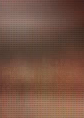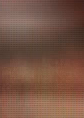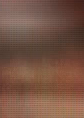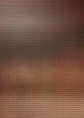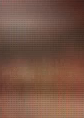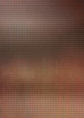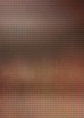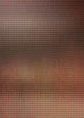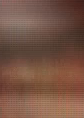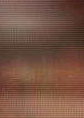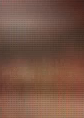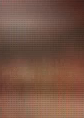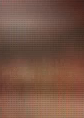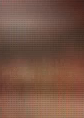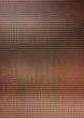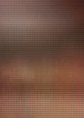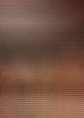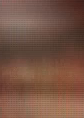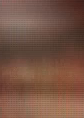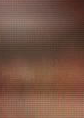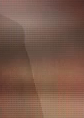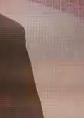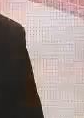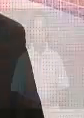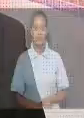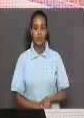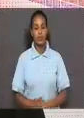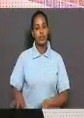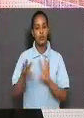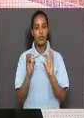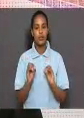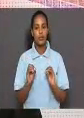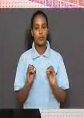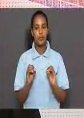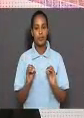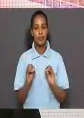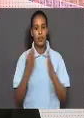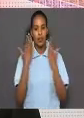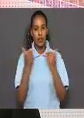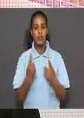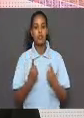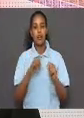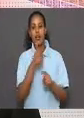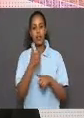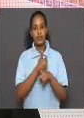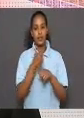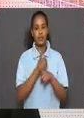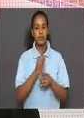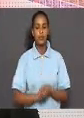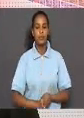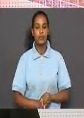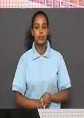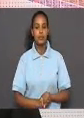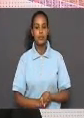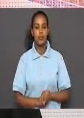acetic acid and sodium acetate. Students, let us try an activity.